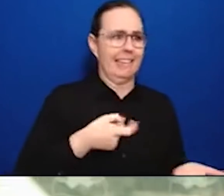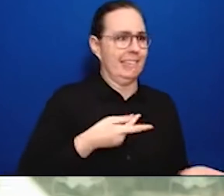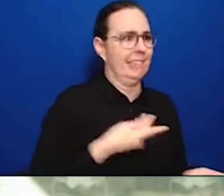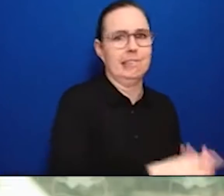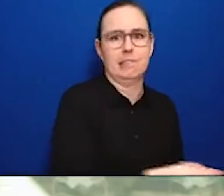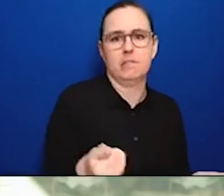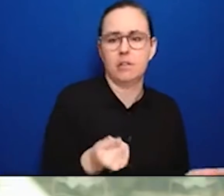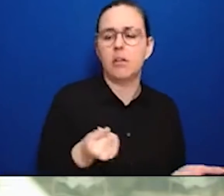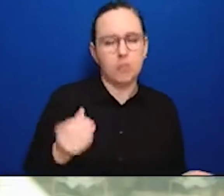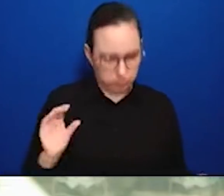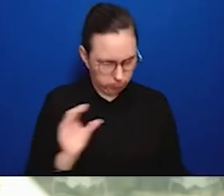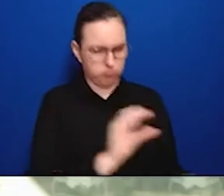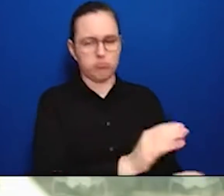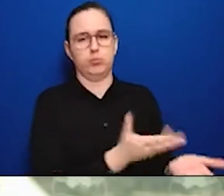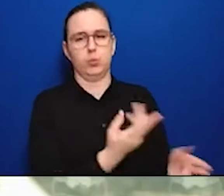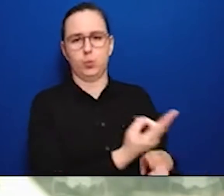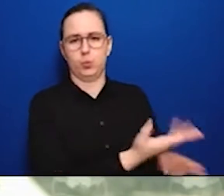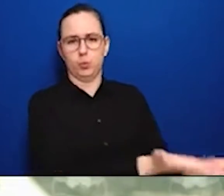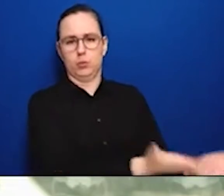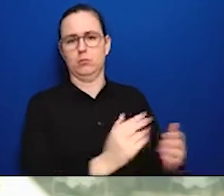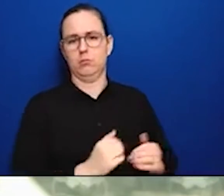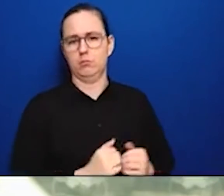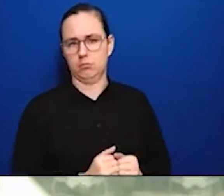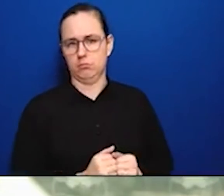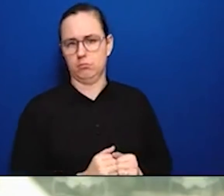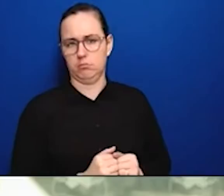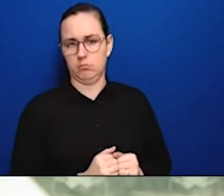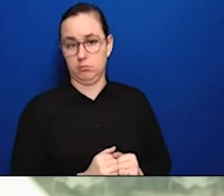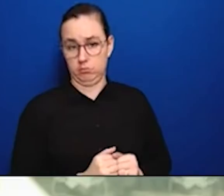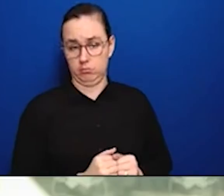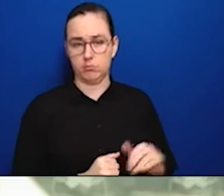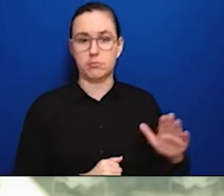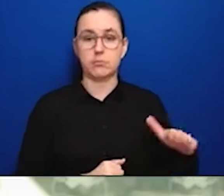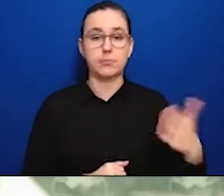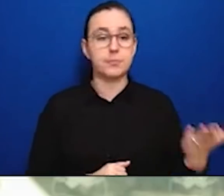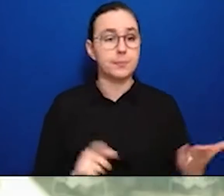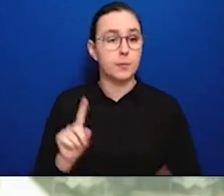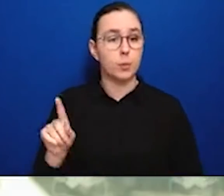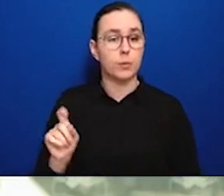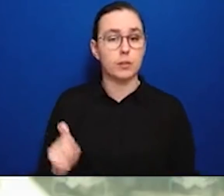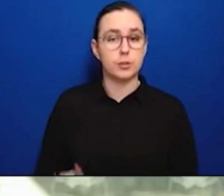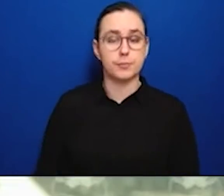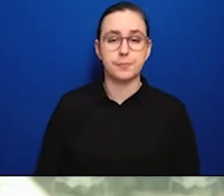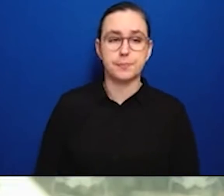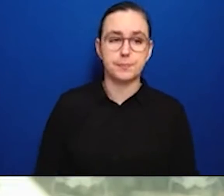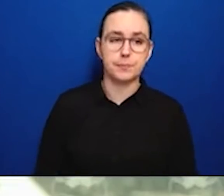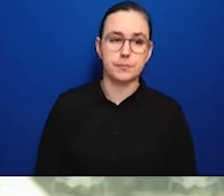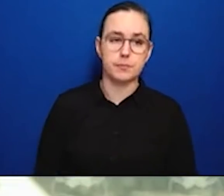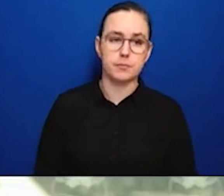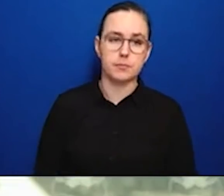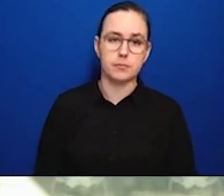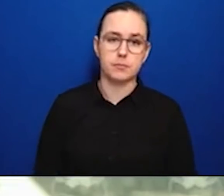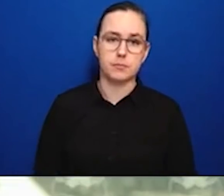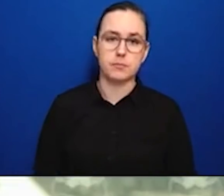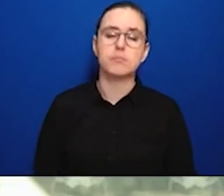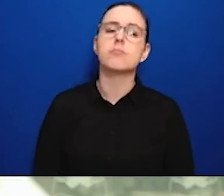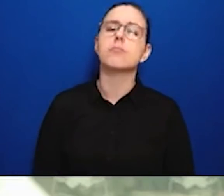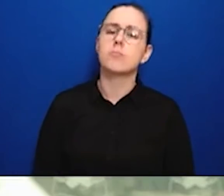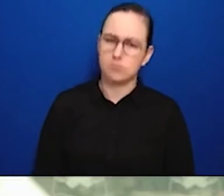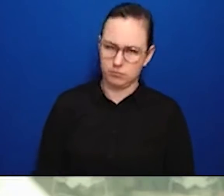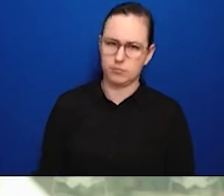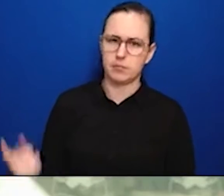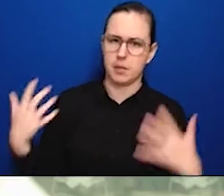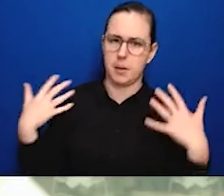next question is from Mira Baines, CBC. Please go ahead. Okay. This question is for Minister Callan. What's